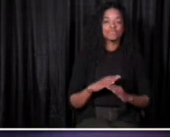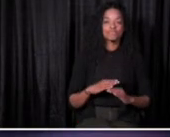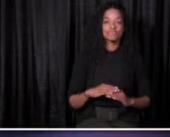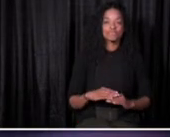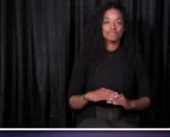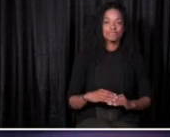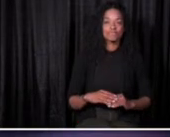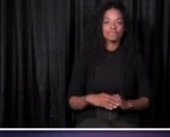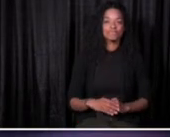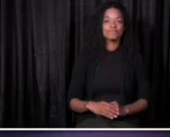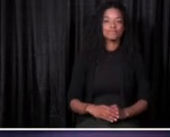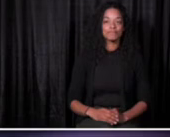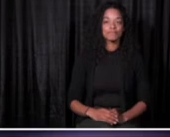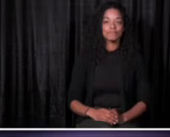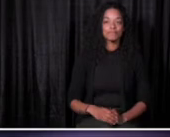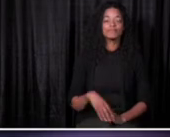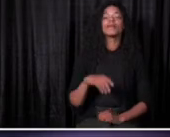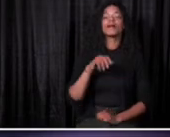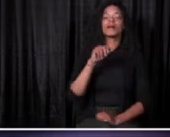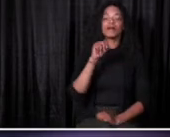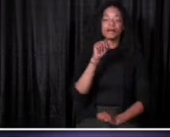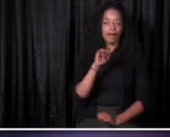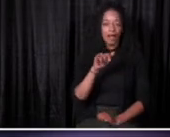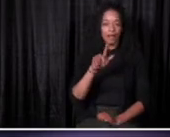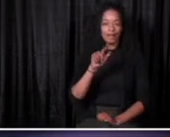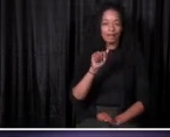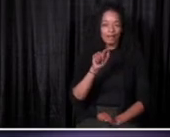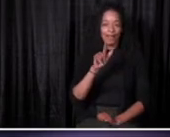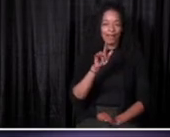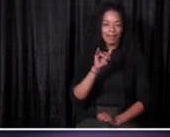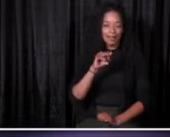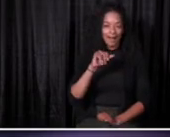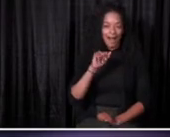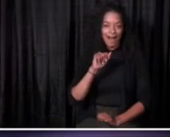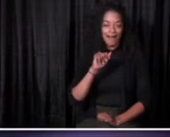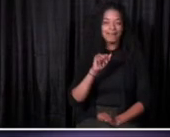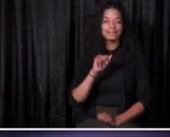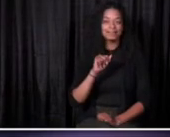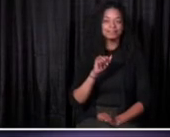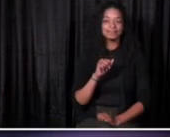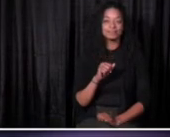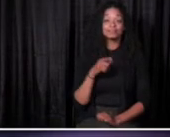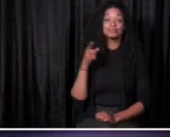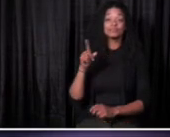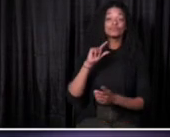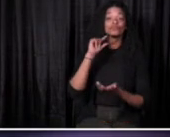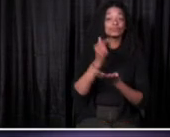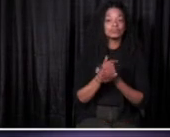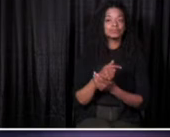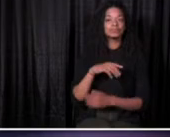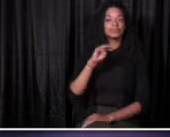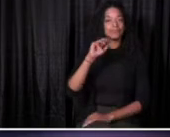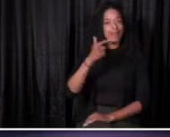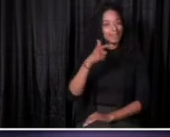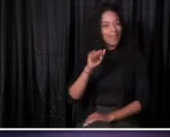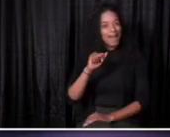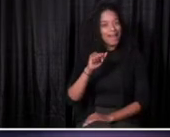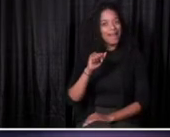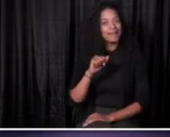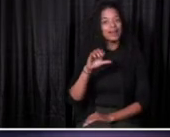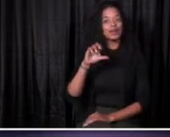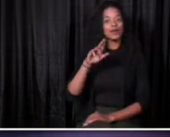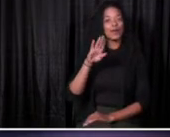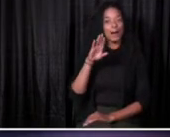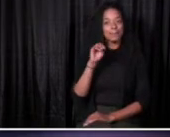Alalia is graduating magna cum laude with a bachelor's degree in